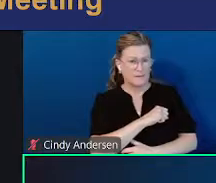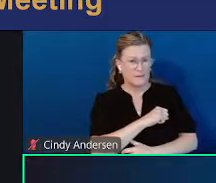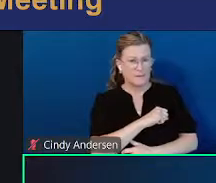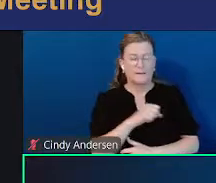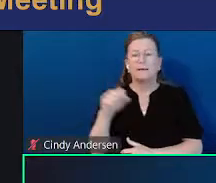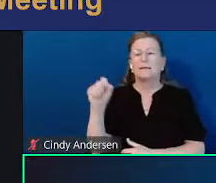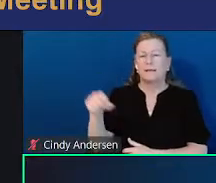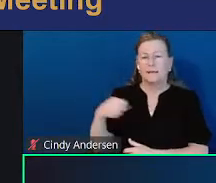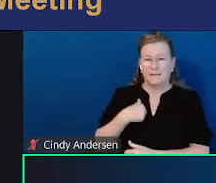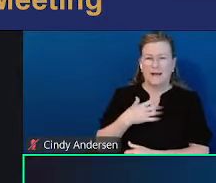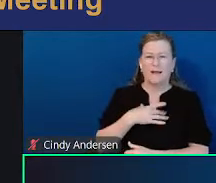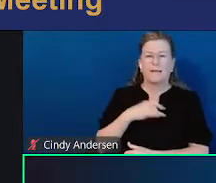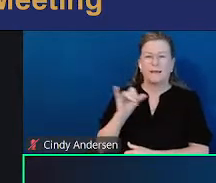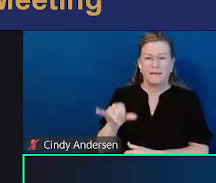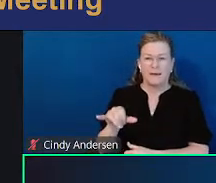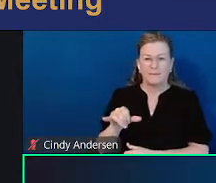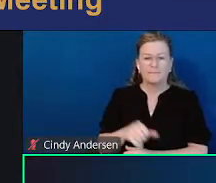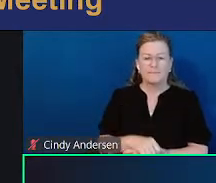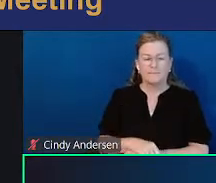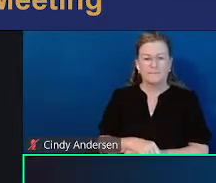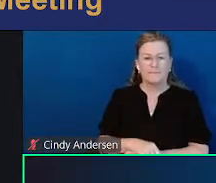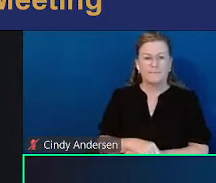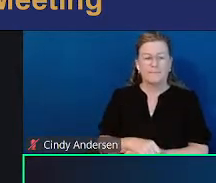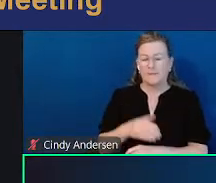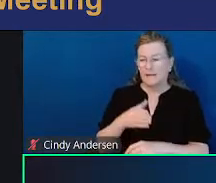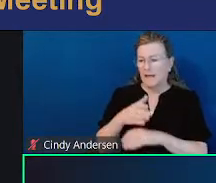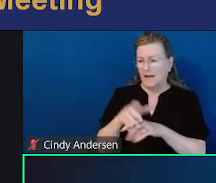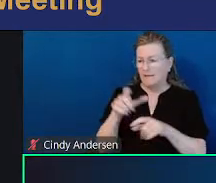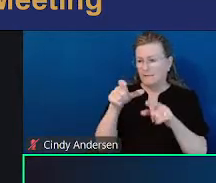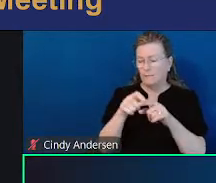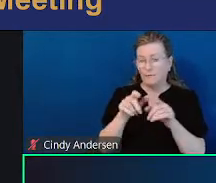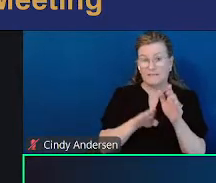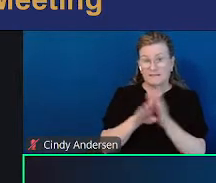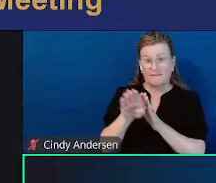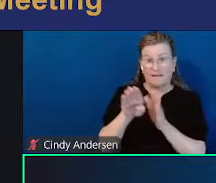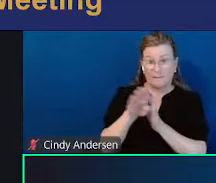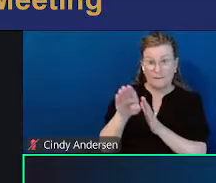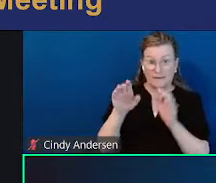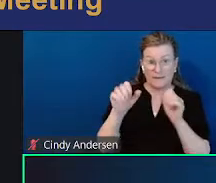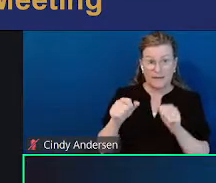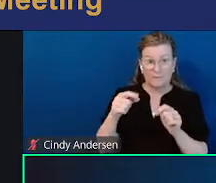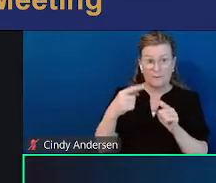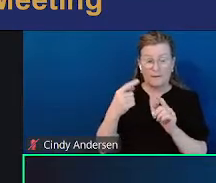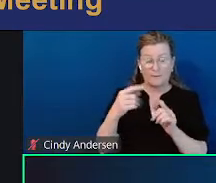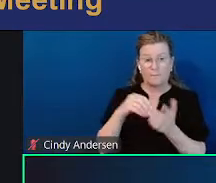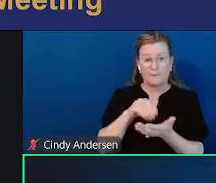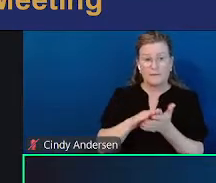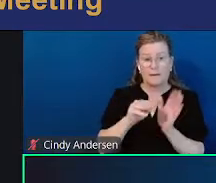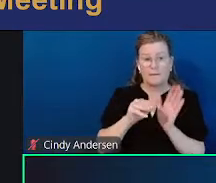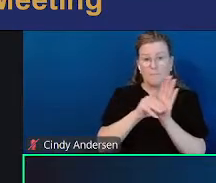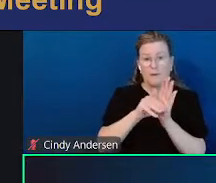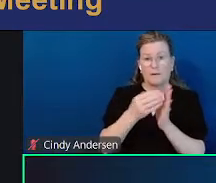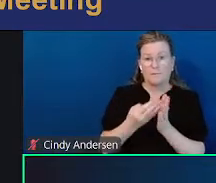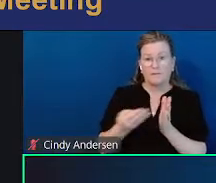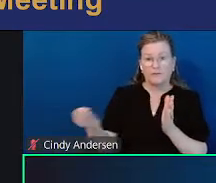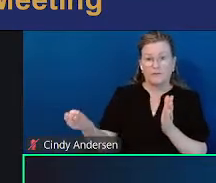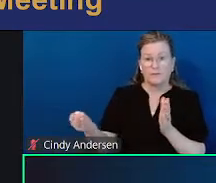Yes, I like that. And after developing, can we put model materials?